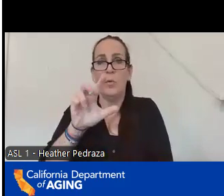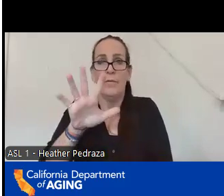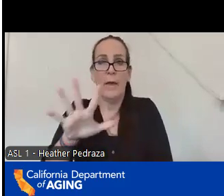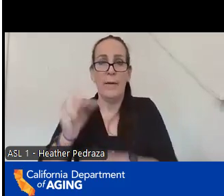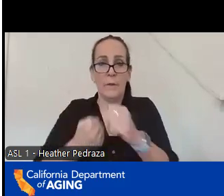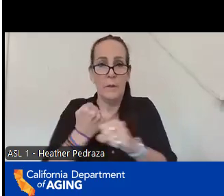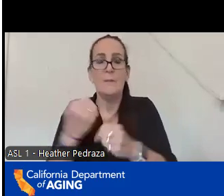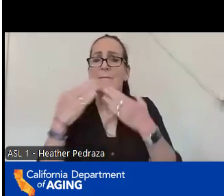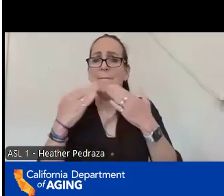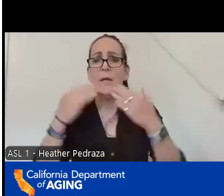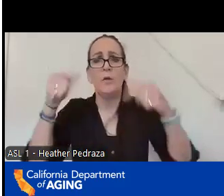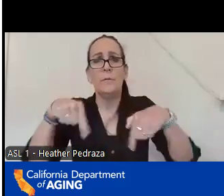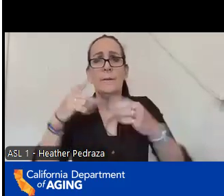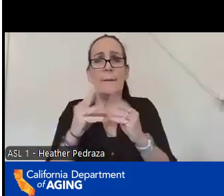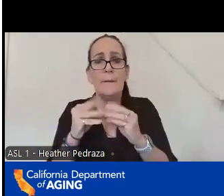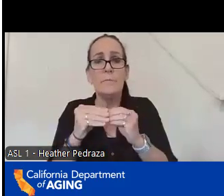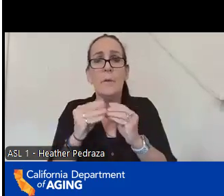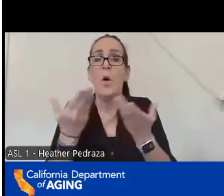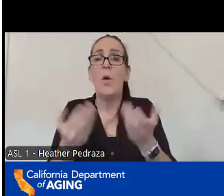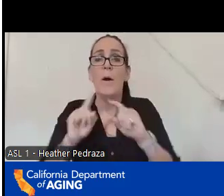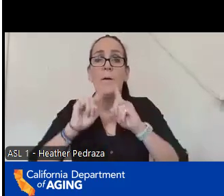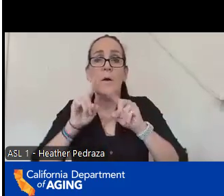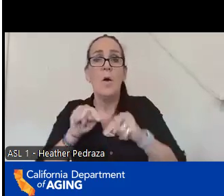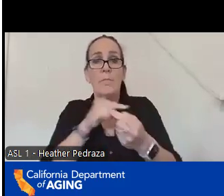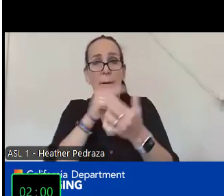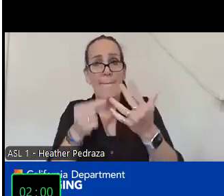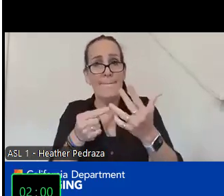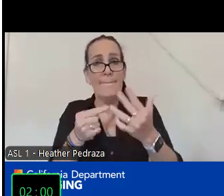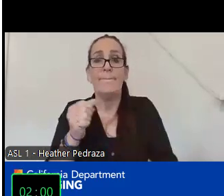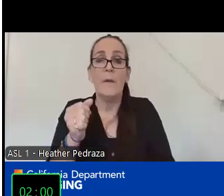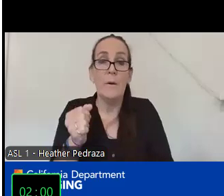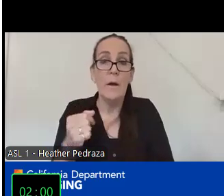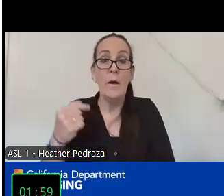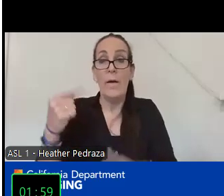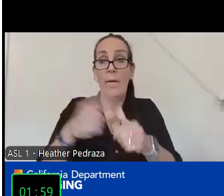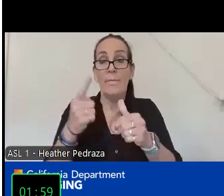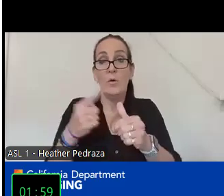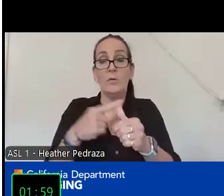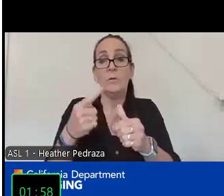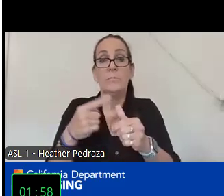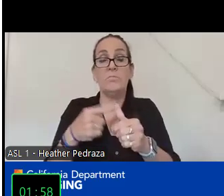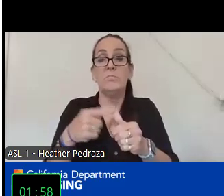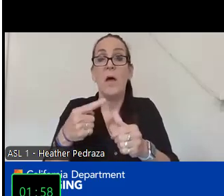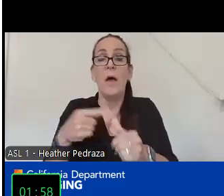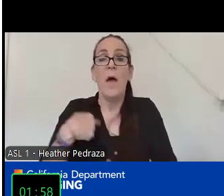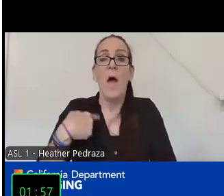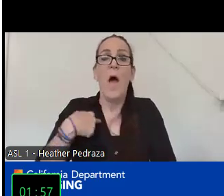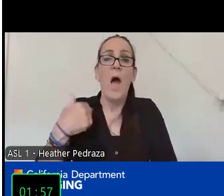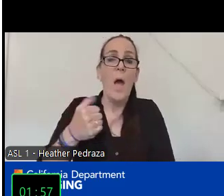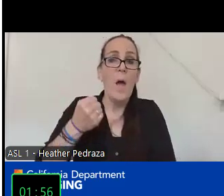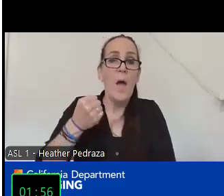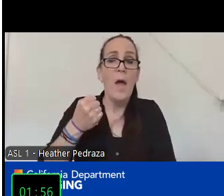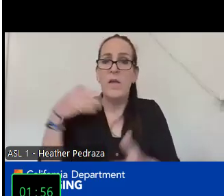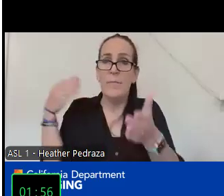comment on a few items. One is I'm opposed to the managed care, the